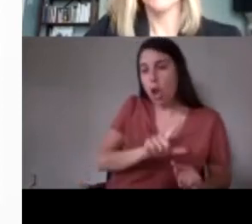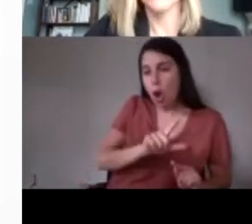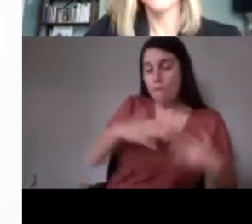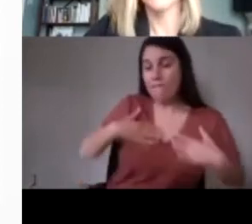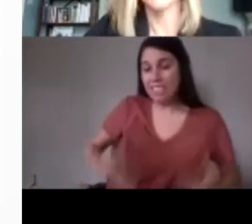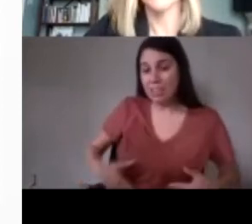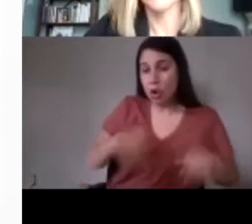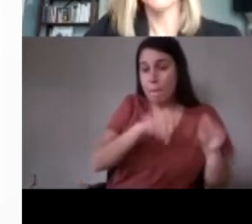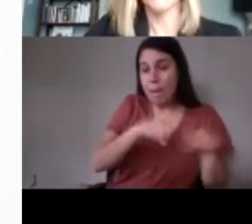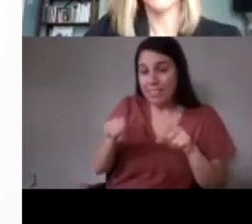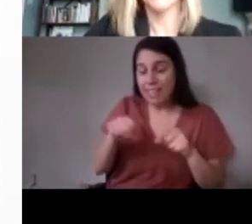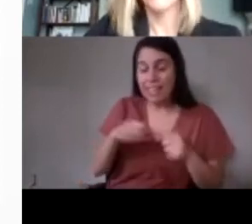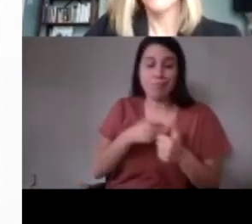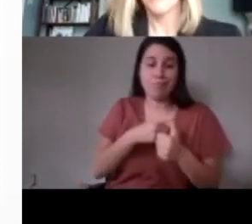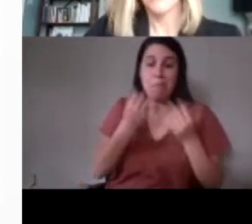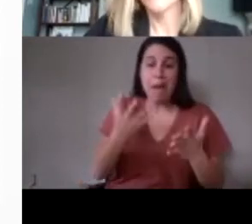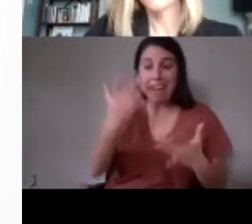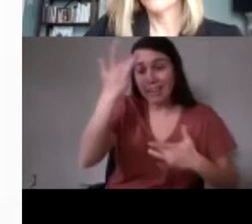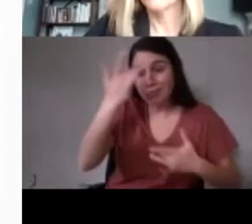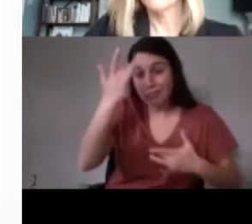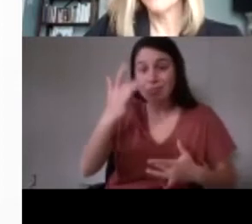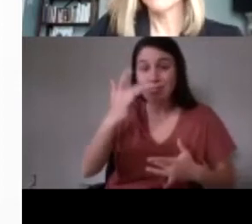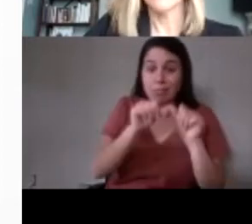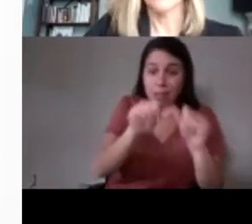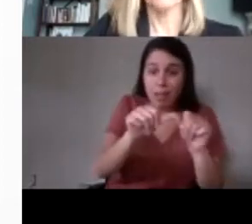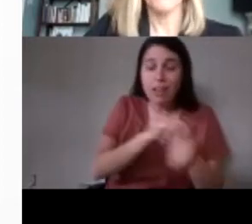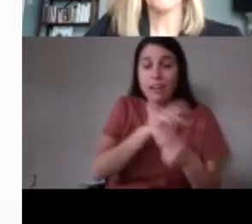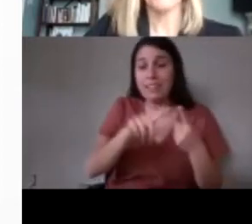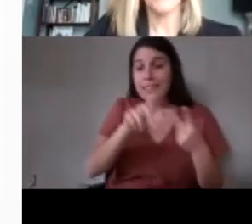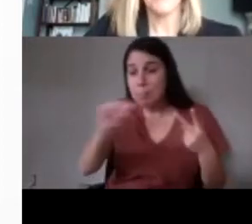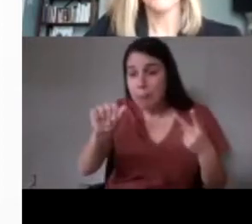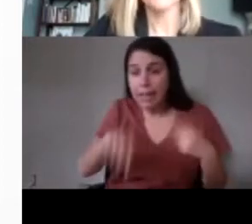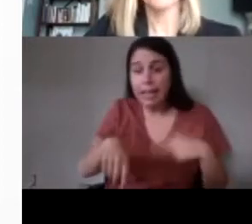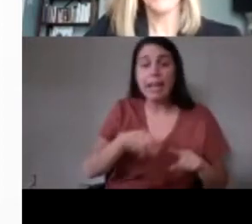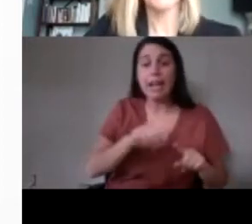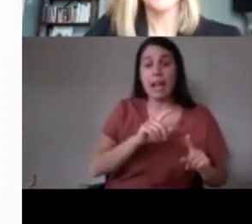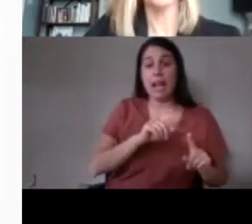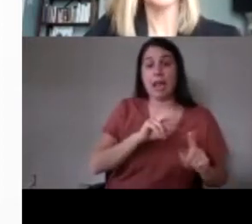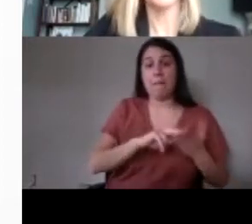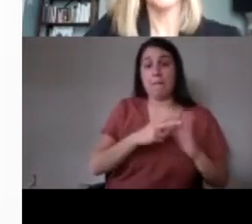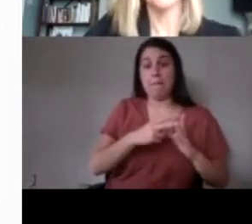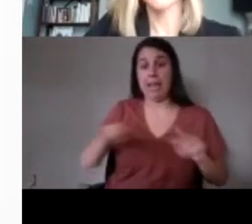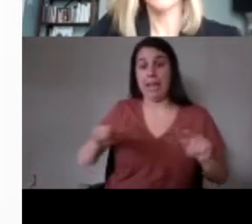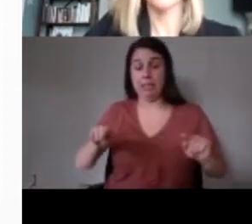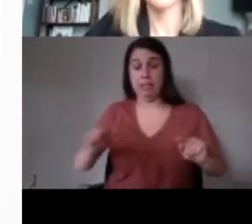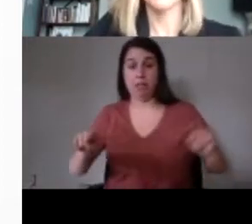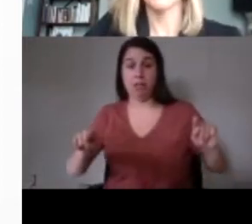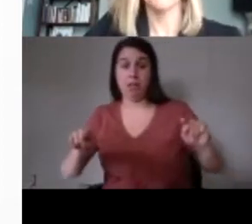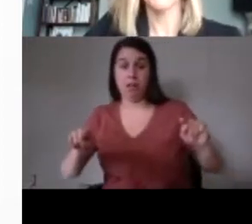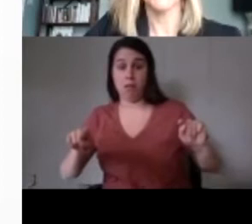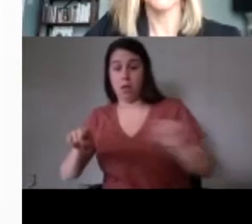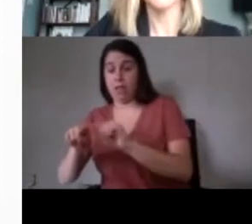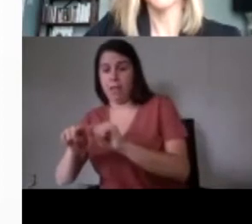chronic illnesses and disability, the theory would be that they would be have a higher likelihood of